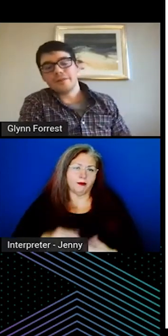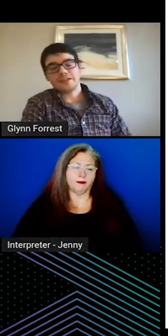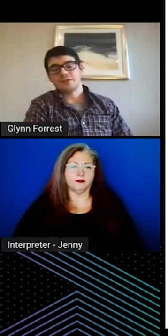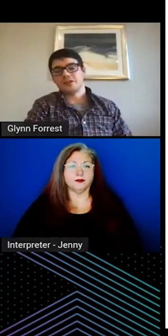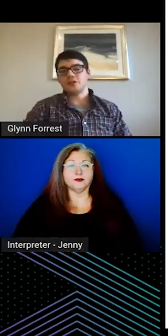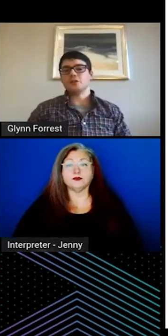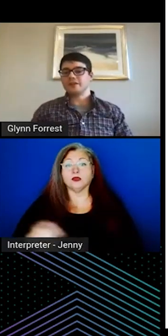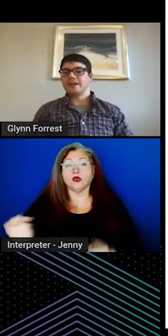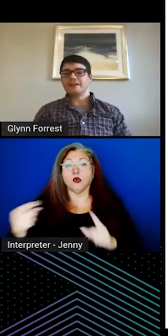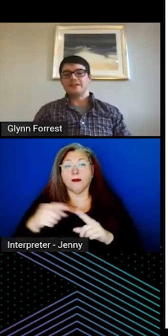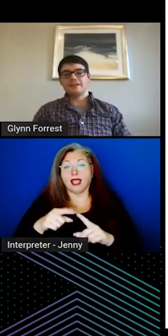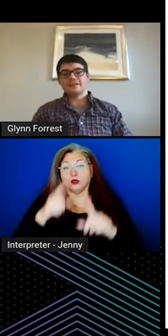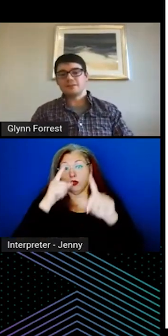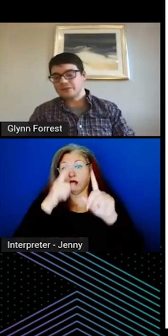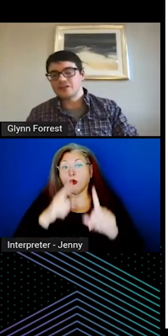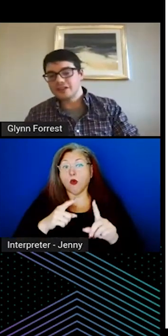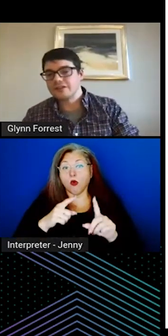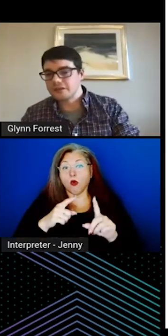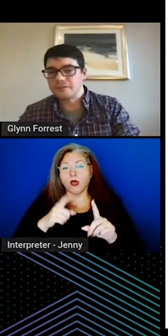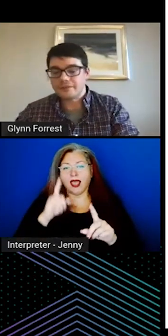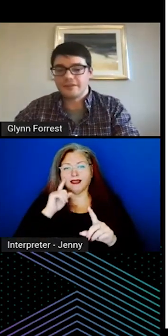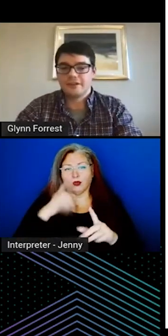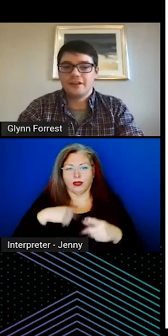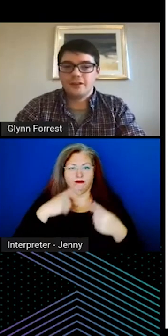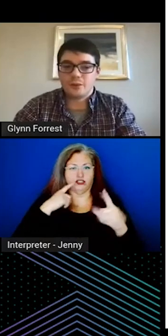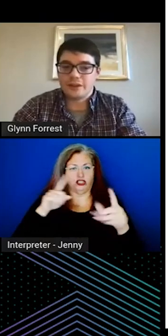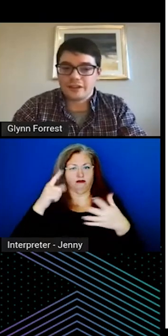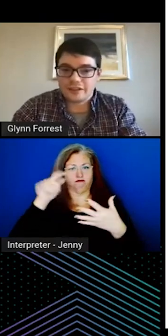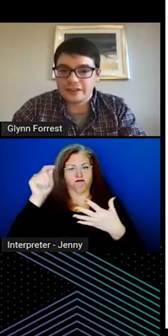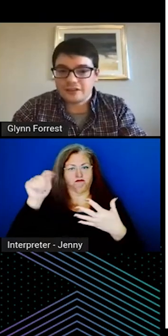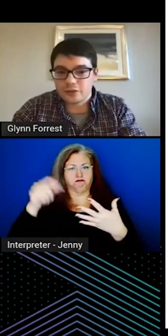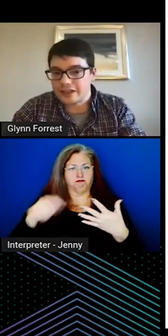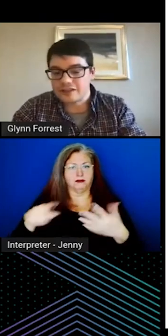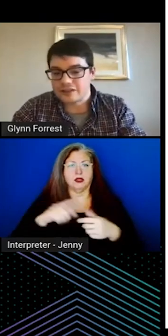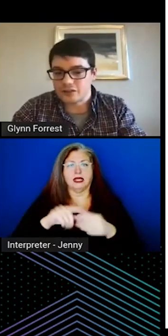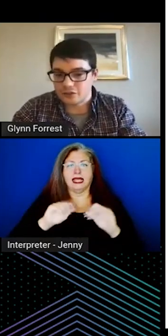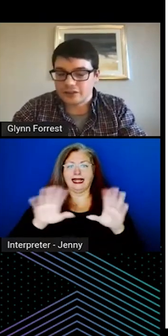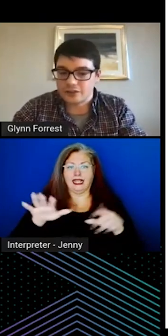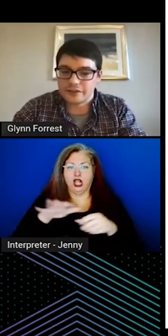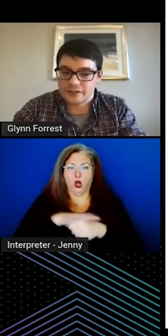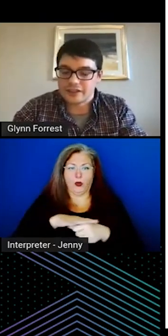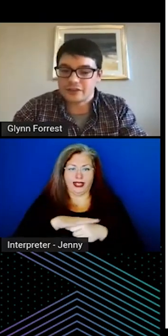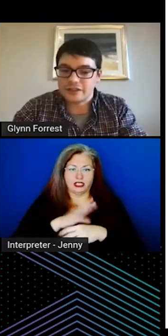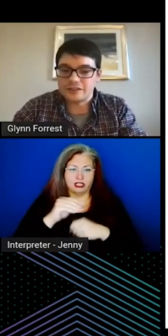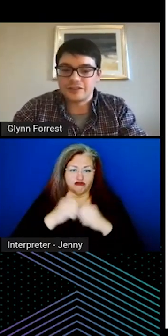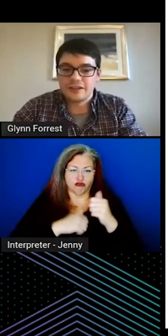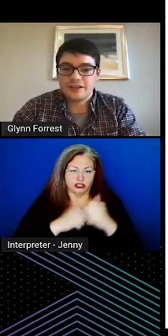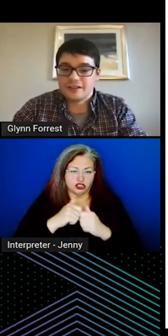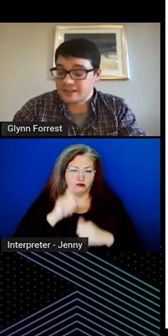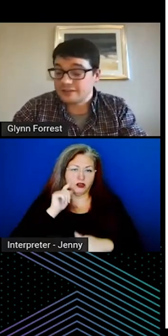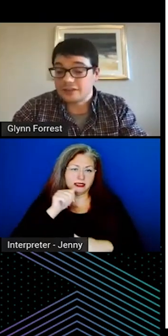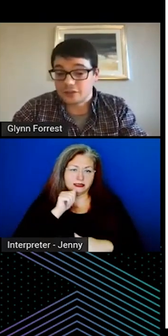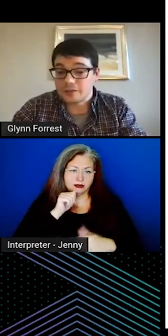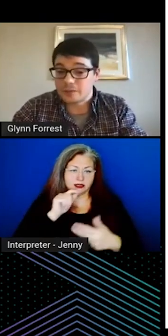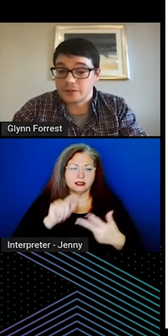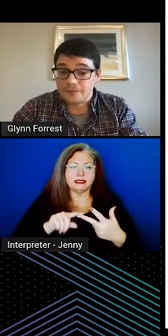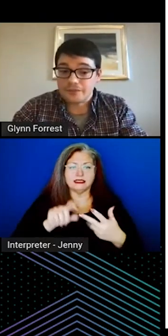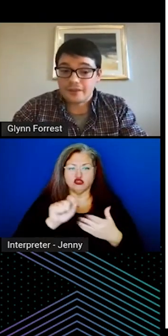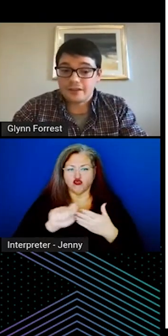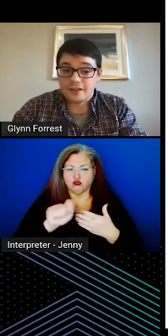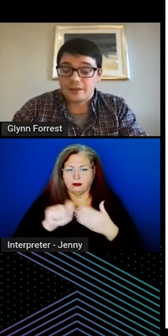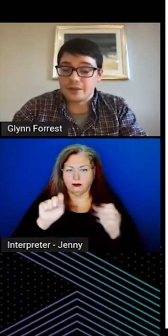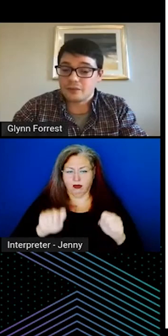Looking back to our goals then, I think we've achieved them. We have a clear location and structure of our secrets. It's definitely